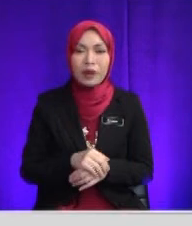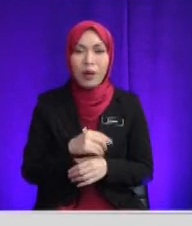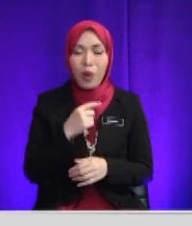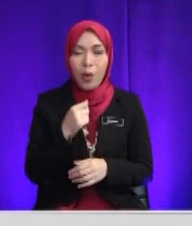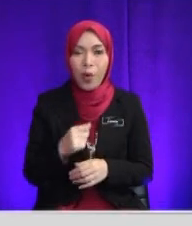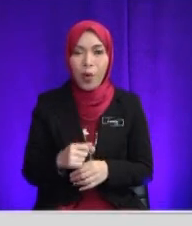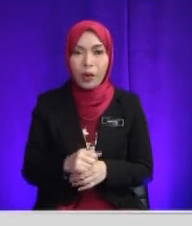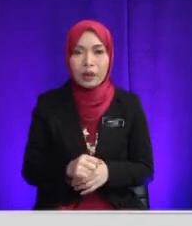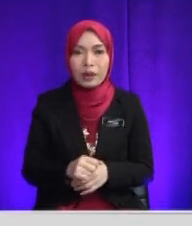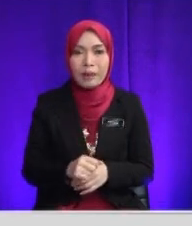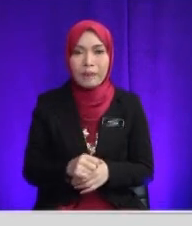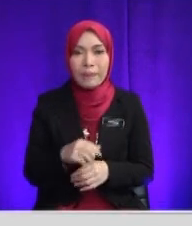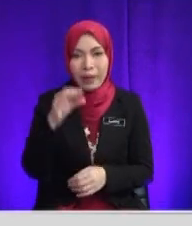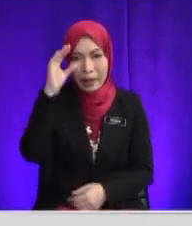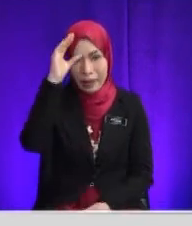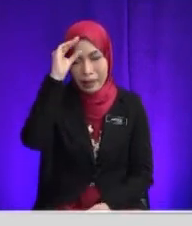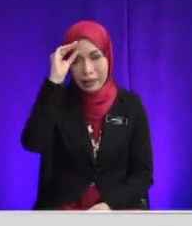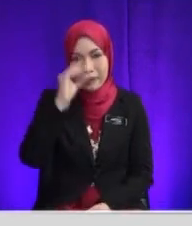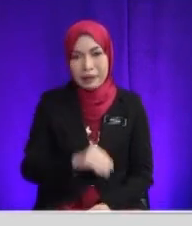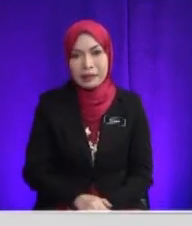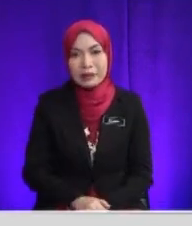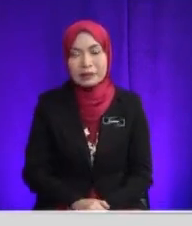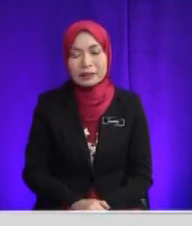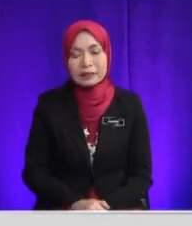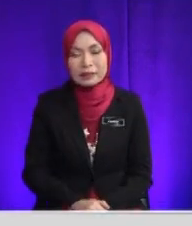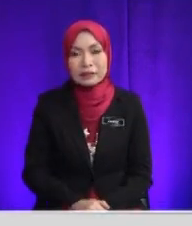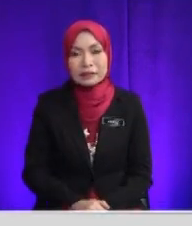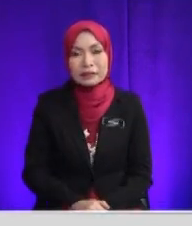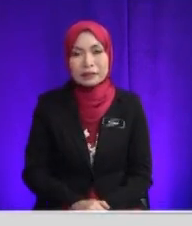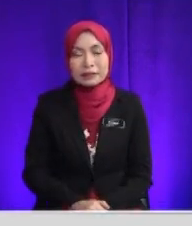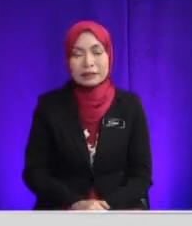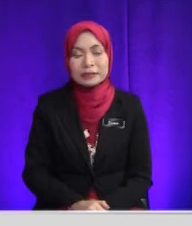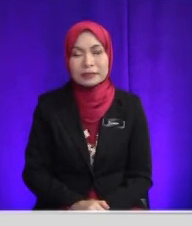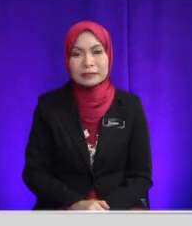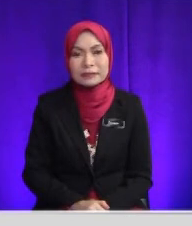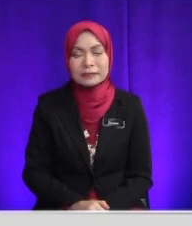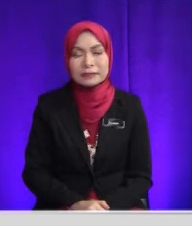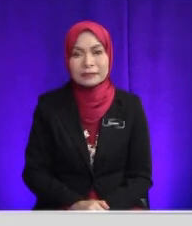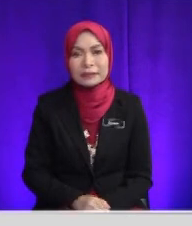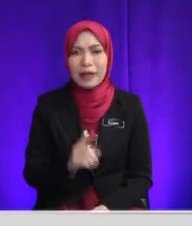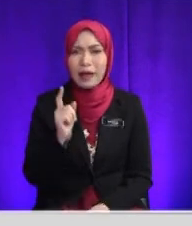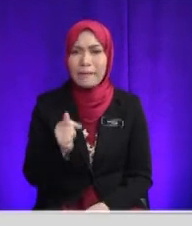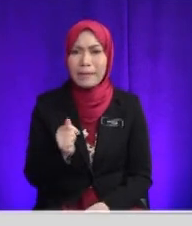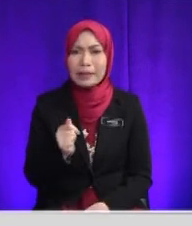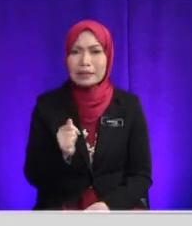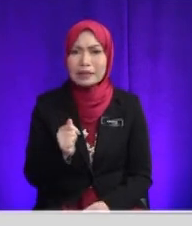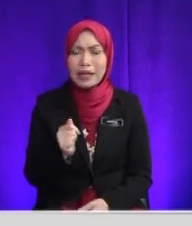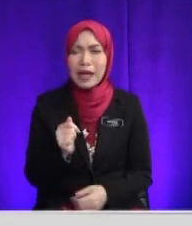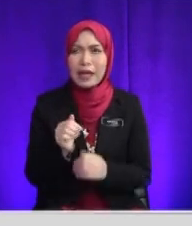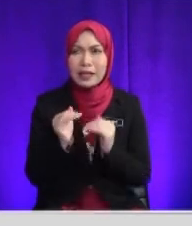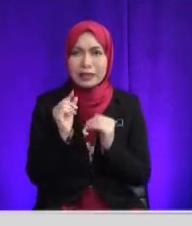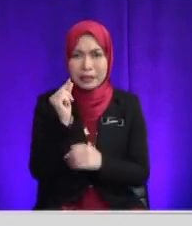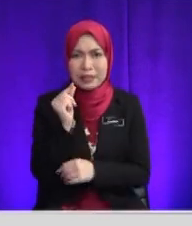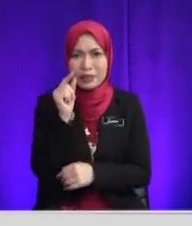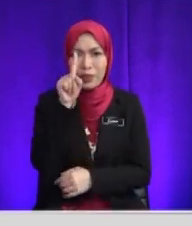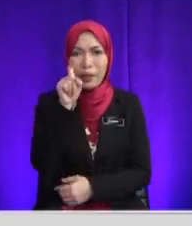So, Mr. Jones, could you tell me what the burglar looked like? He must have been at least 1.8 meters